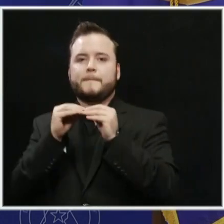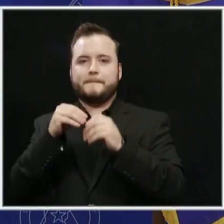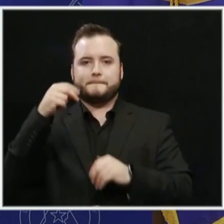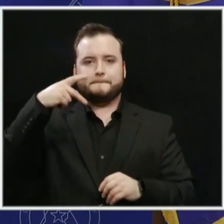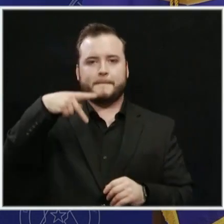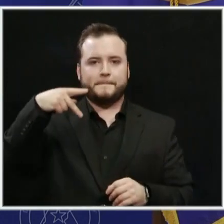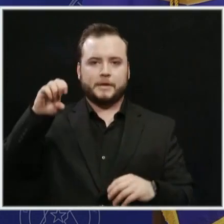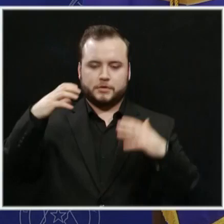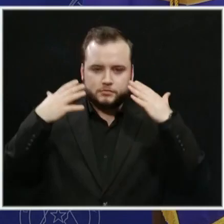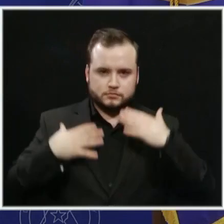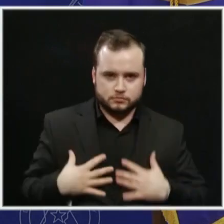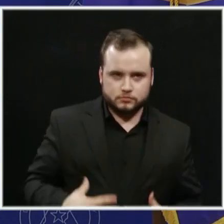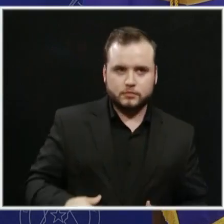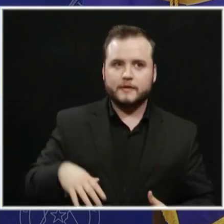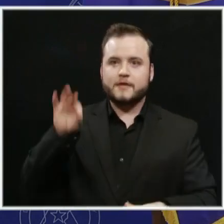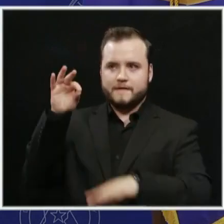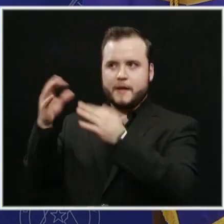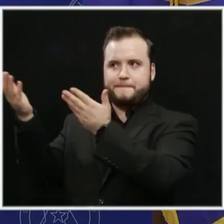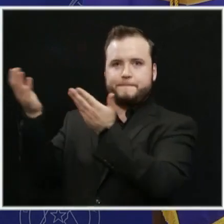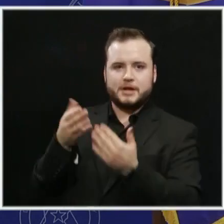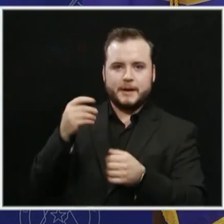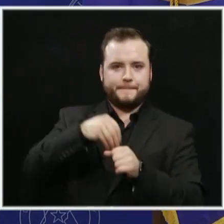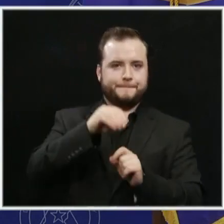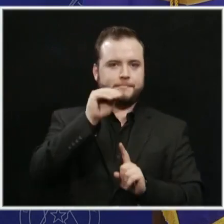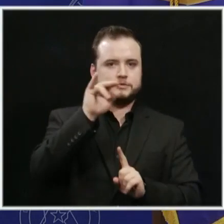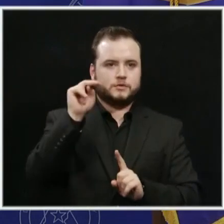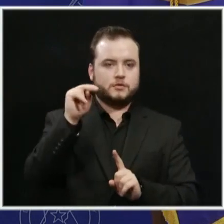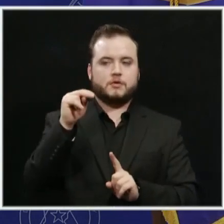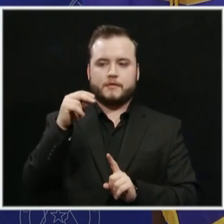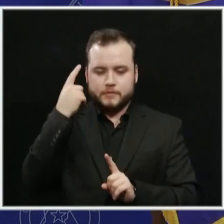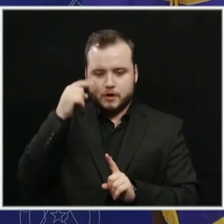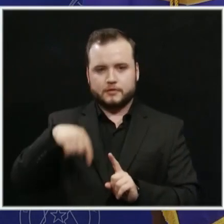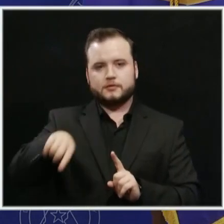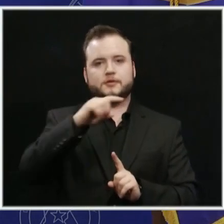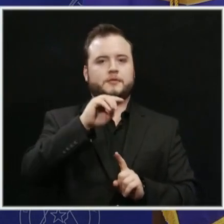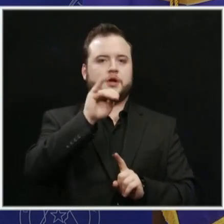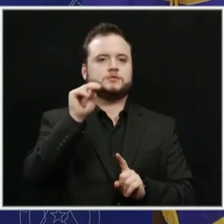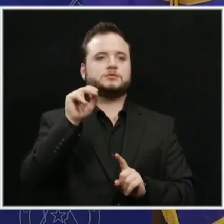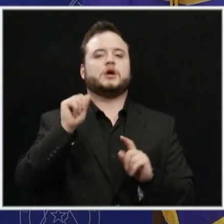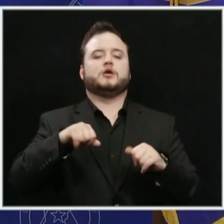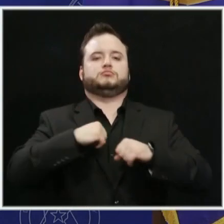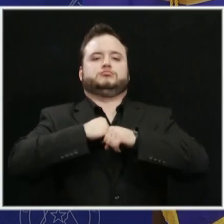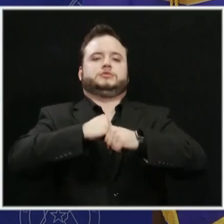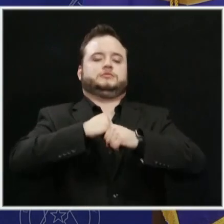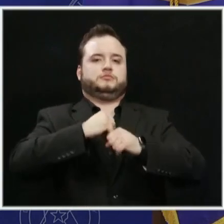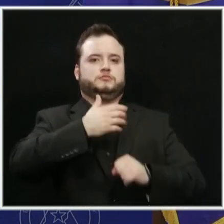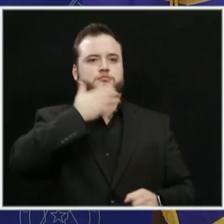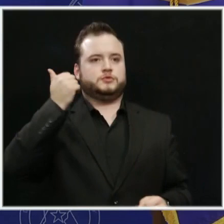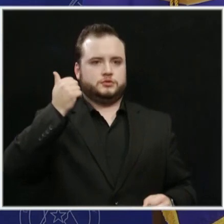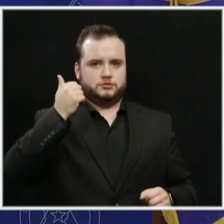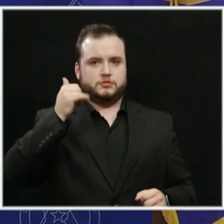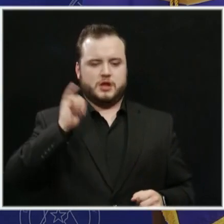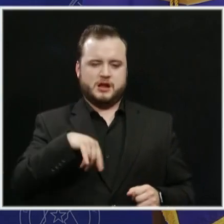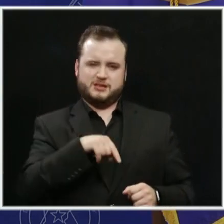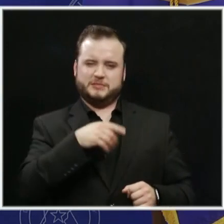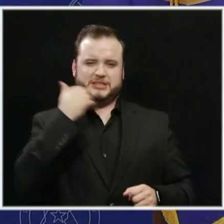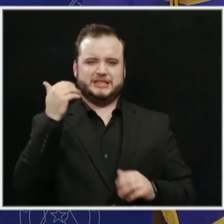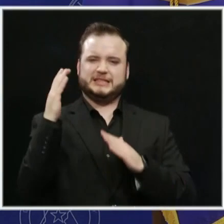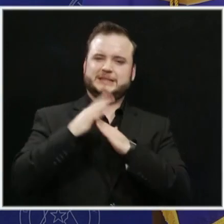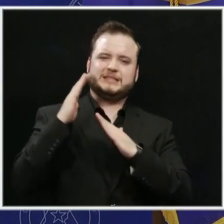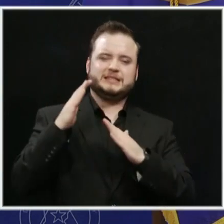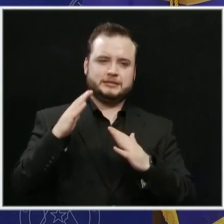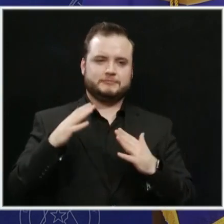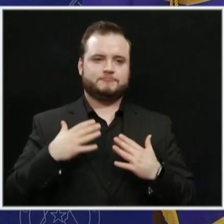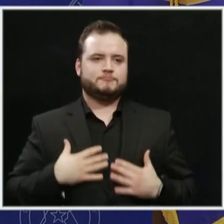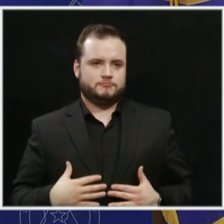as possible so we can get the best protection available to our providers as soon as we can and in time for hopefully large surges